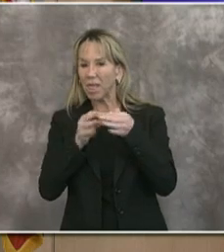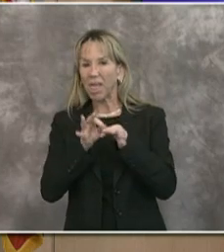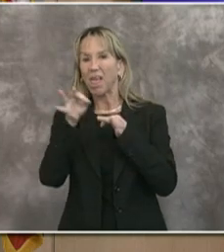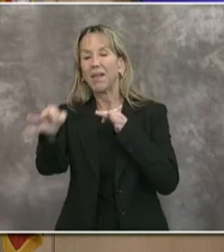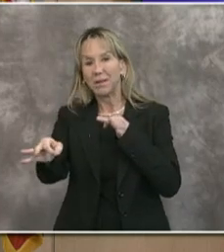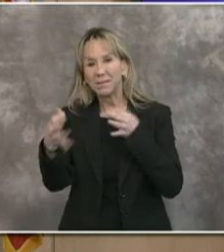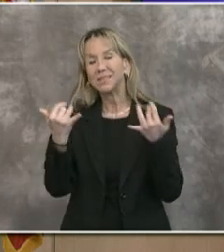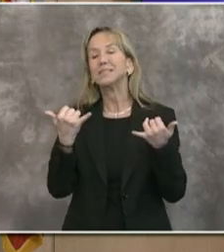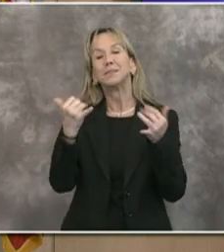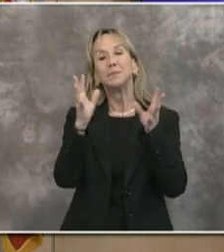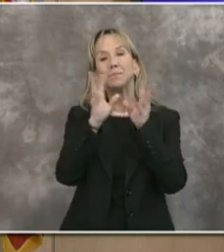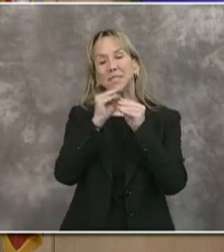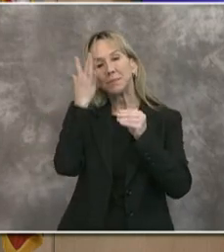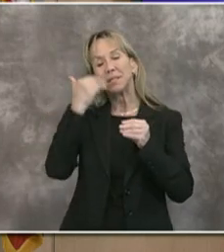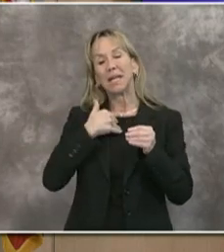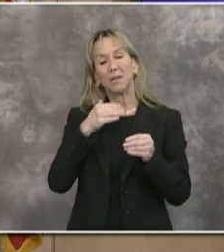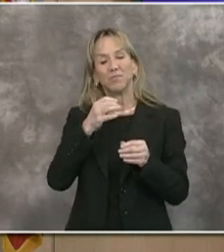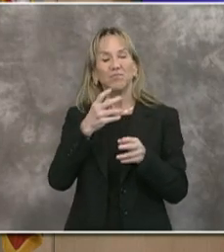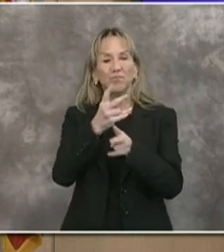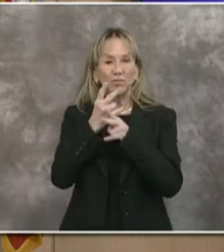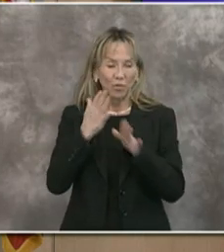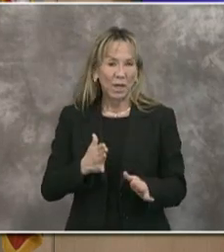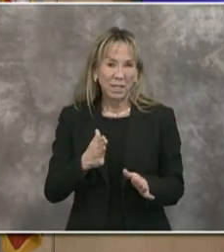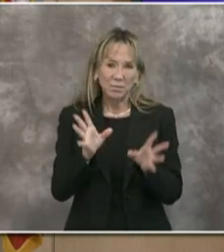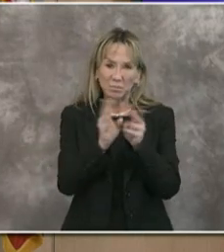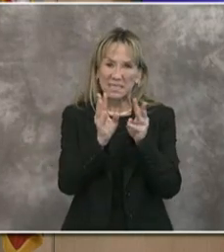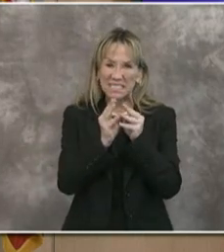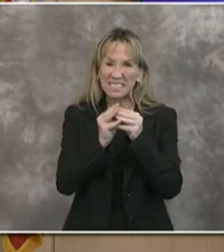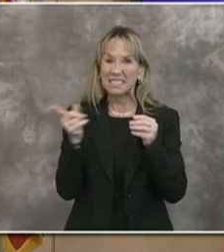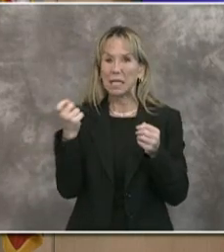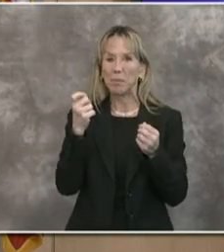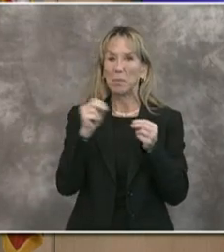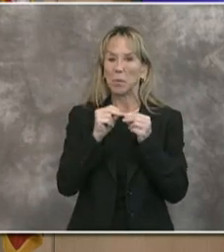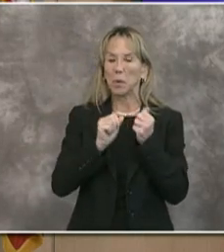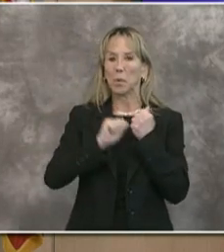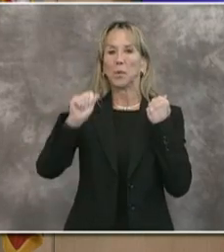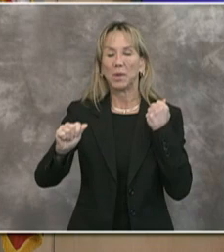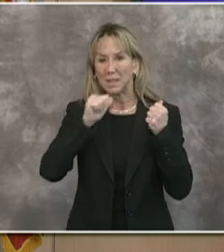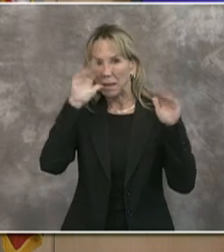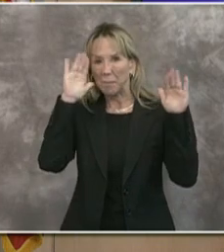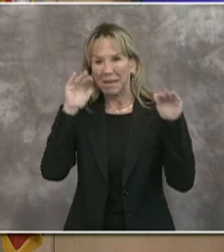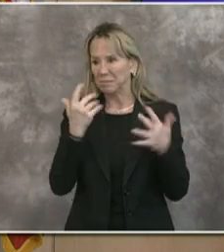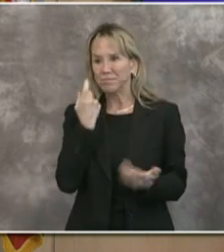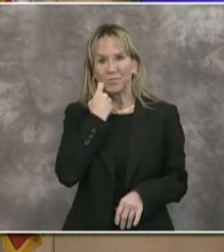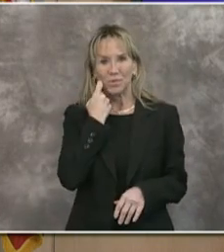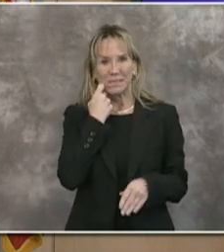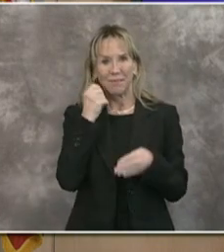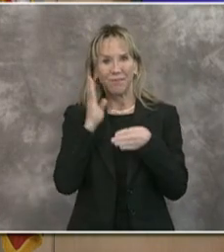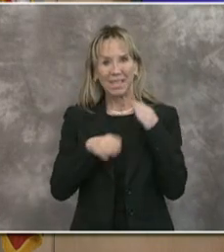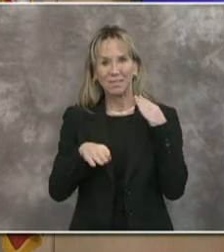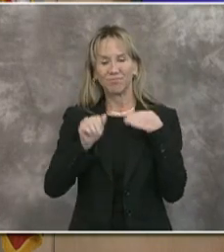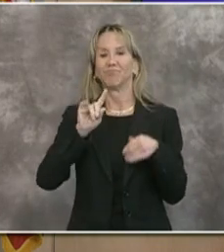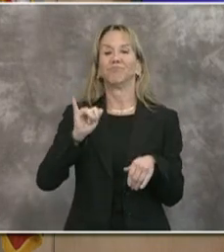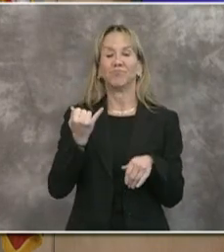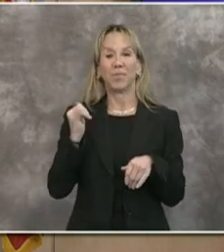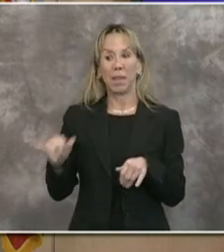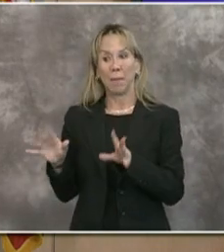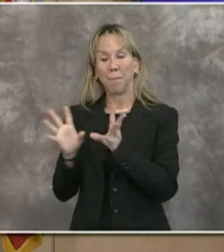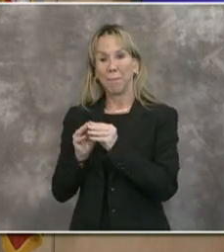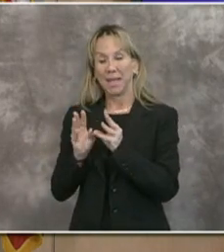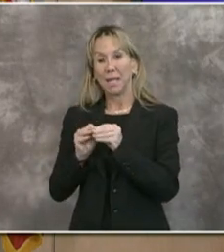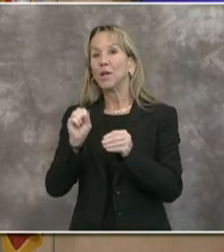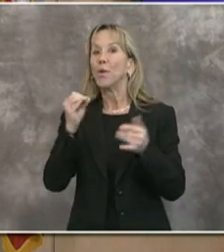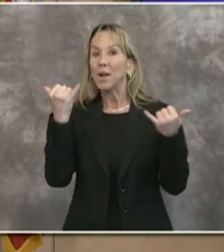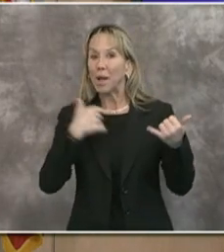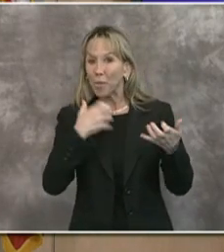News briefing. The Board of Supervisors meeting went on fairly long today and just got done, in fact, a little while ago. So we're going to start with a couple